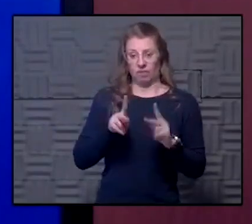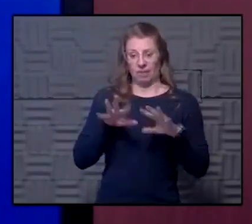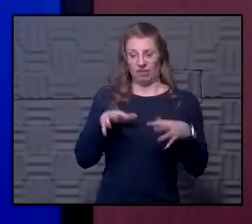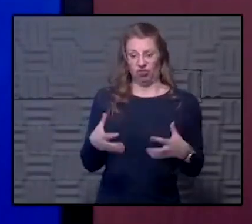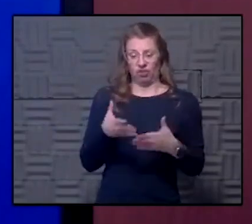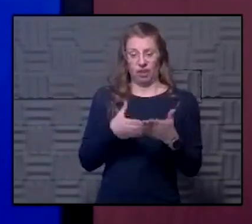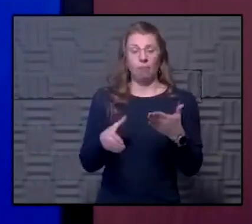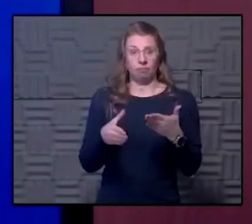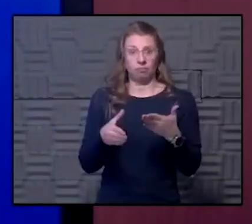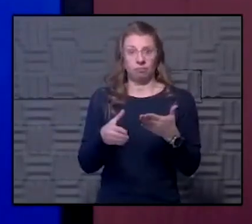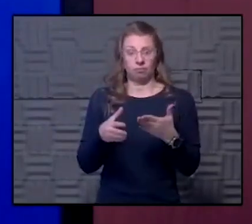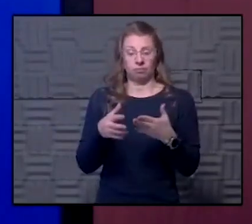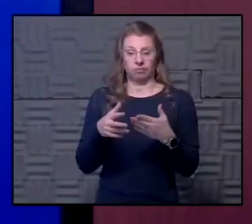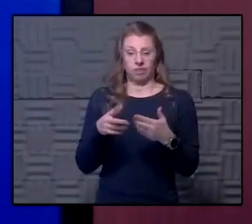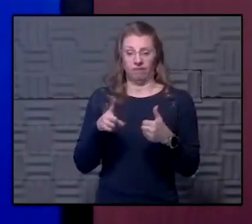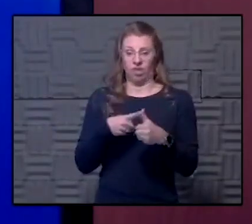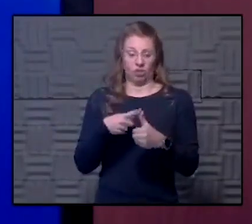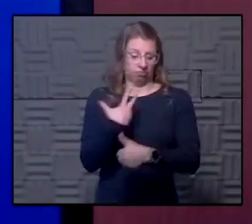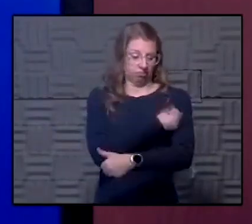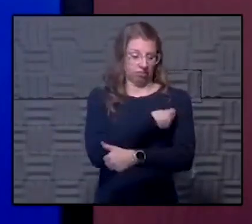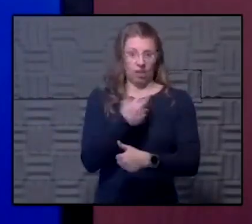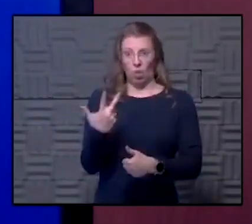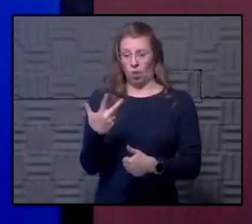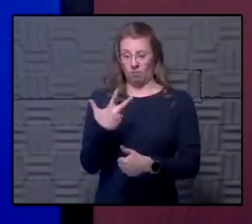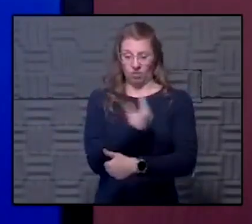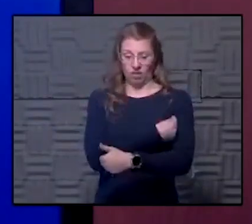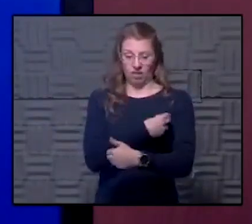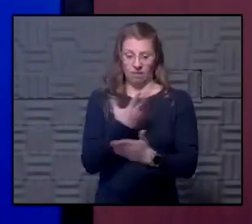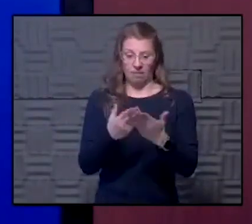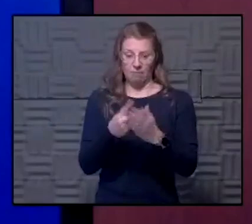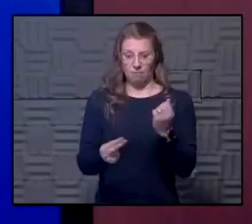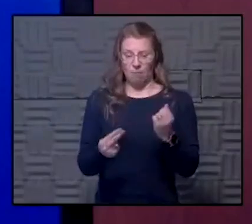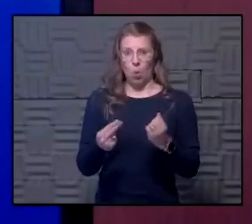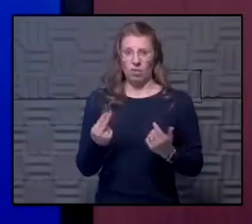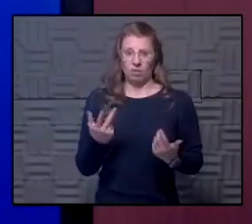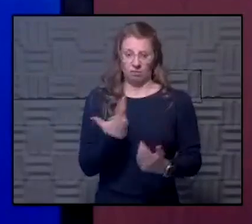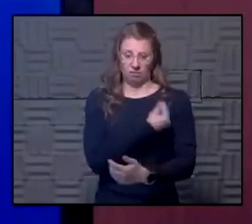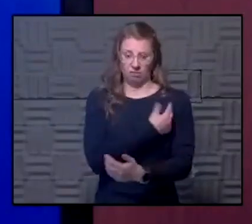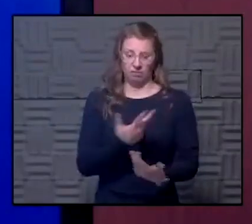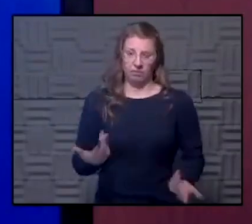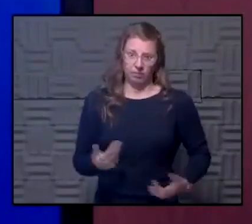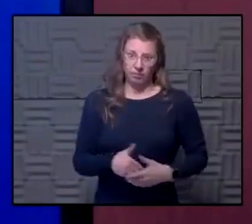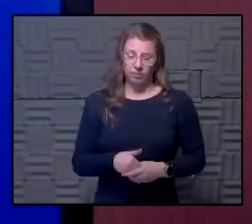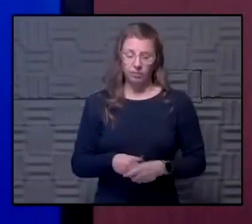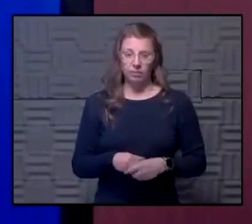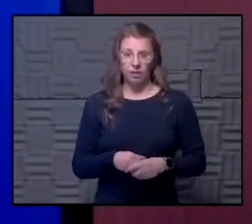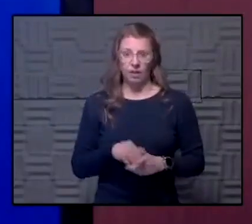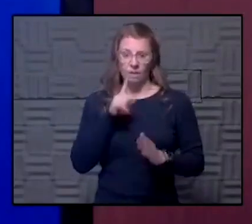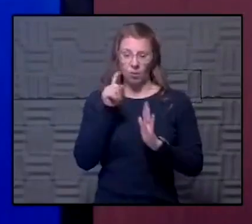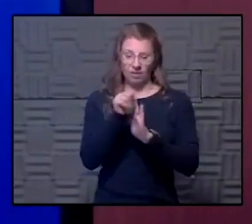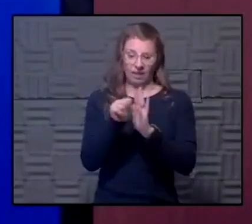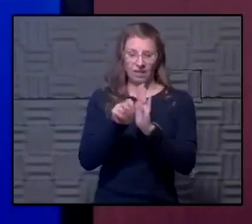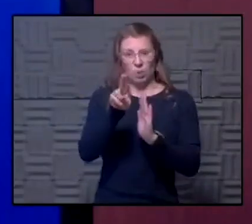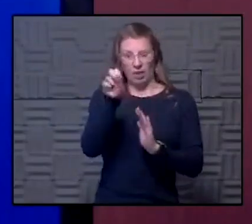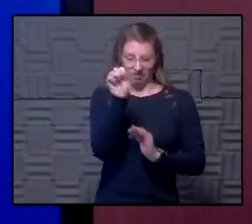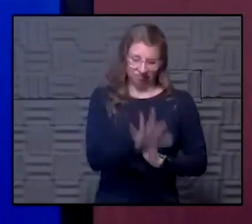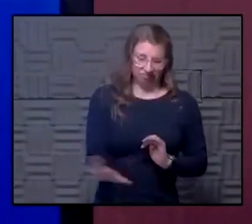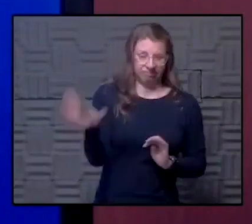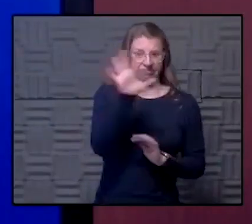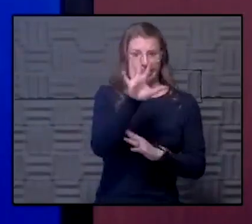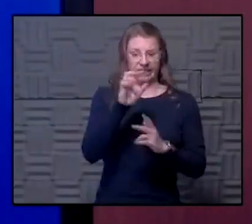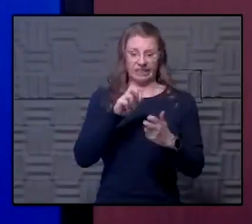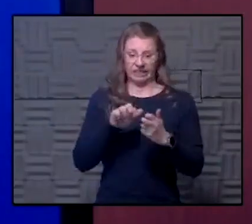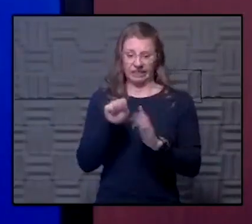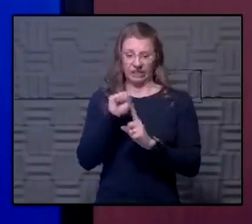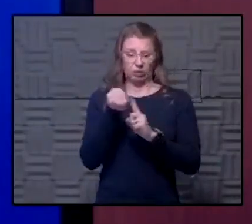has received a first dose, and maybe 3% has received both. And that just sort of is the situation